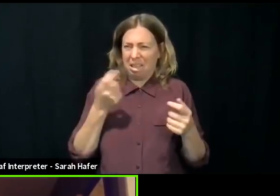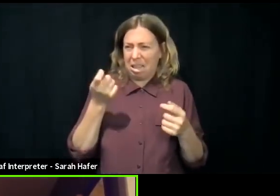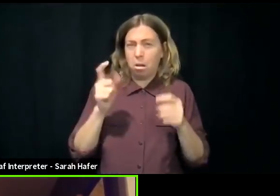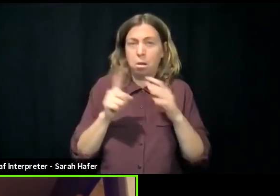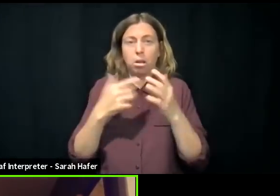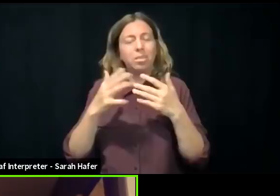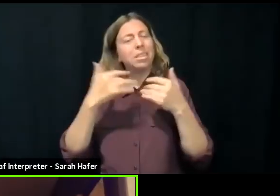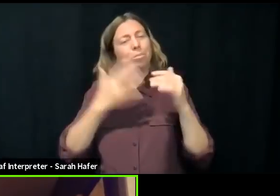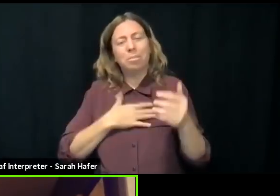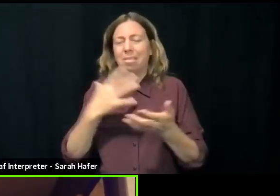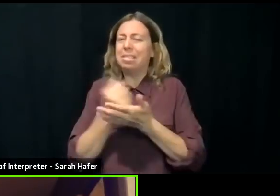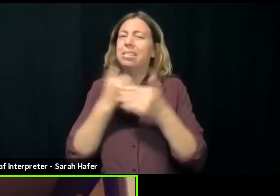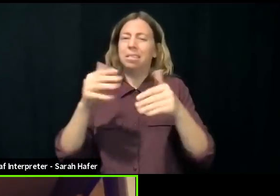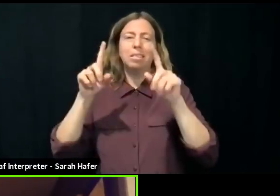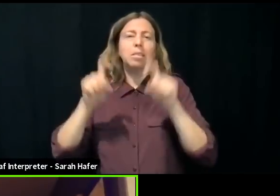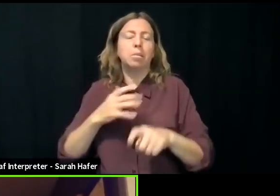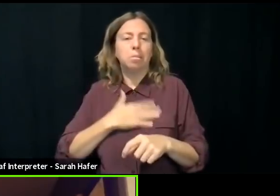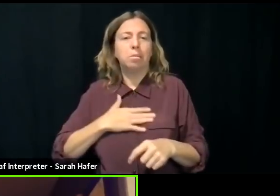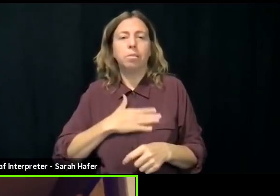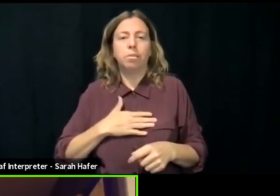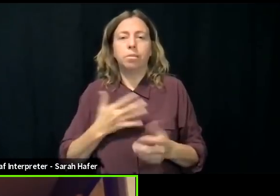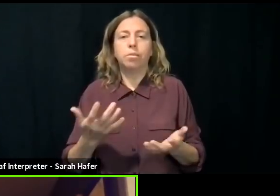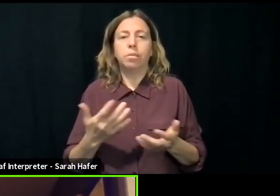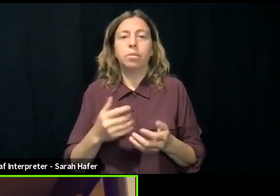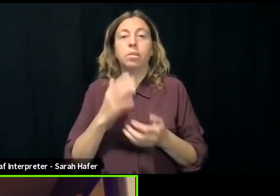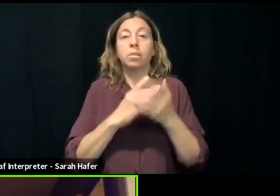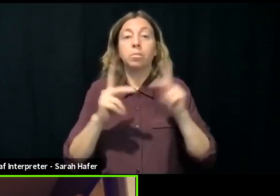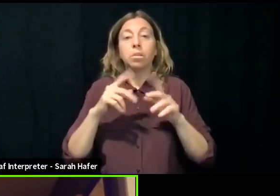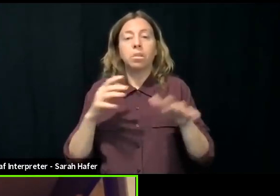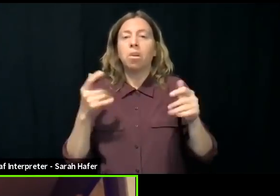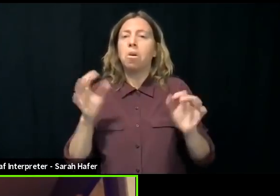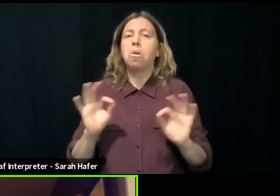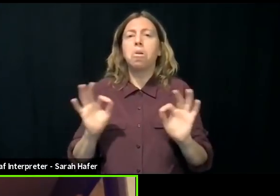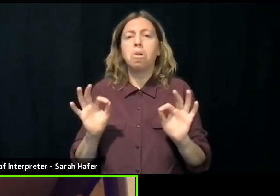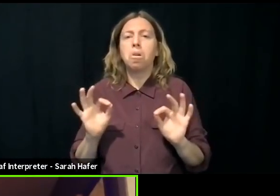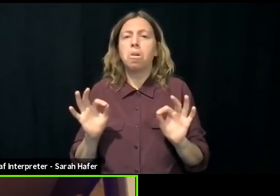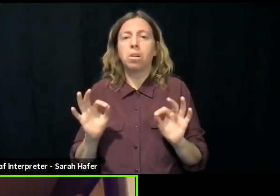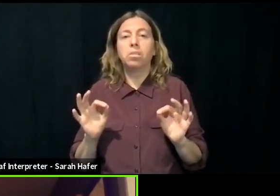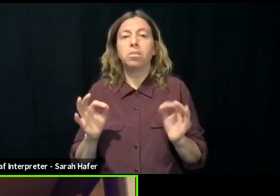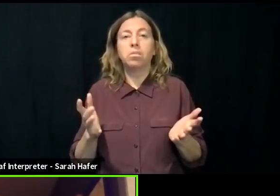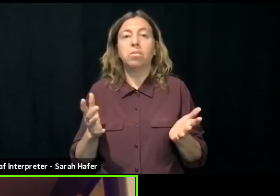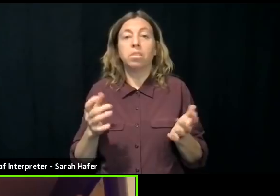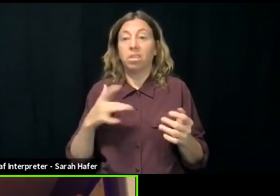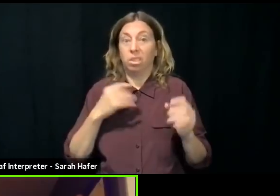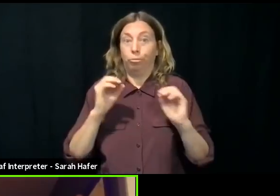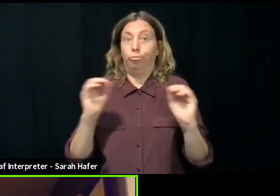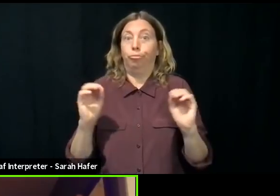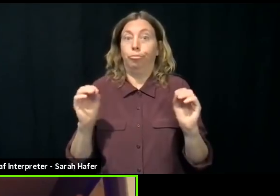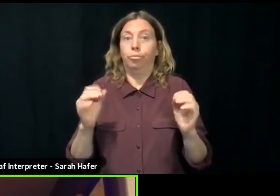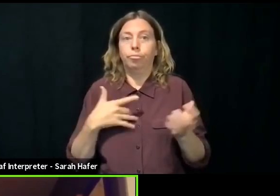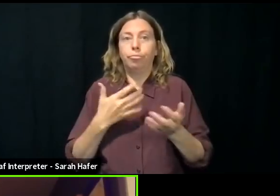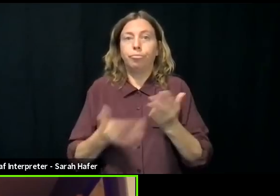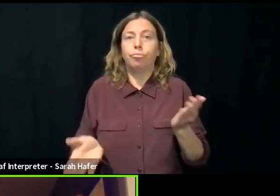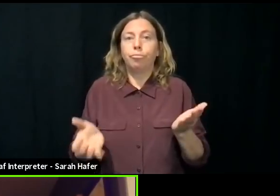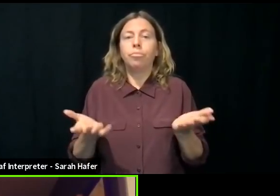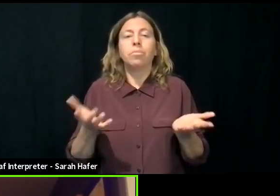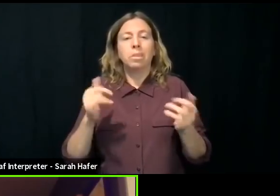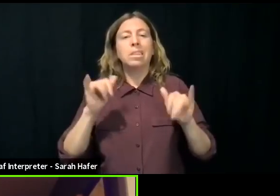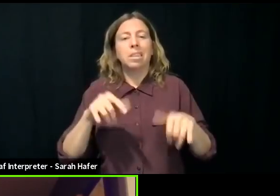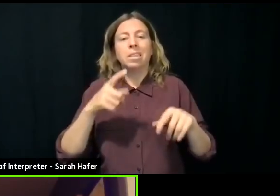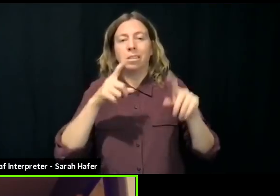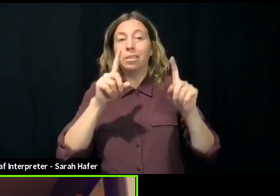people, again, with no symptoms or mild symptoms who never come in for care and never get tested. But what the studies show us is